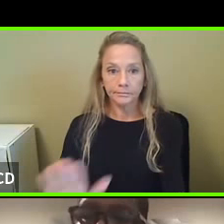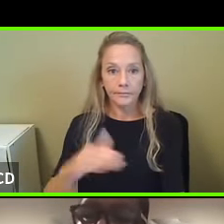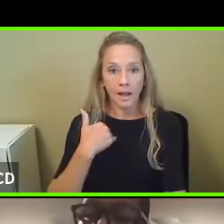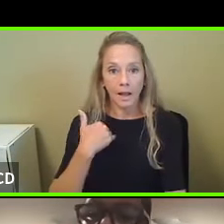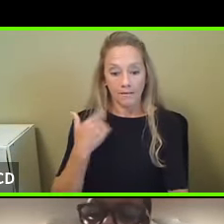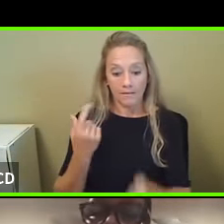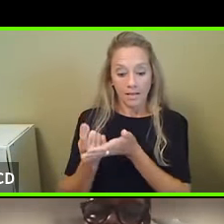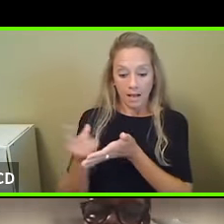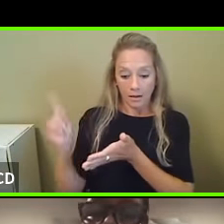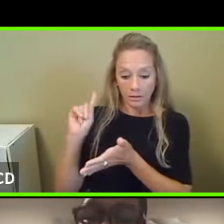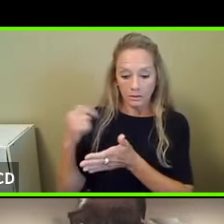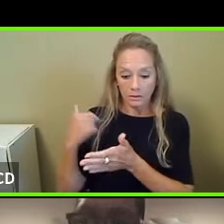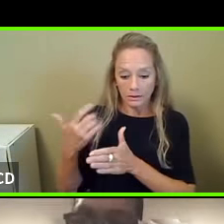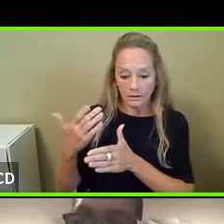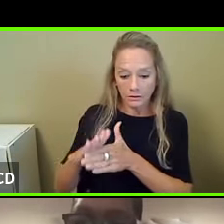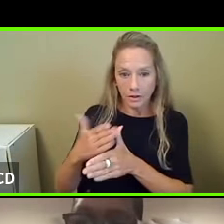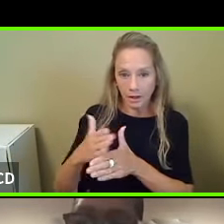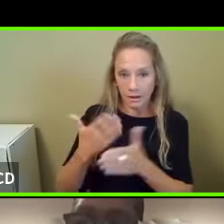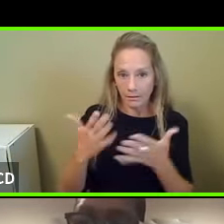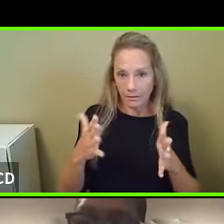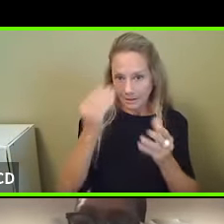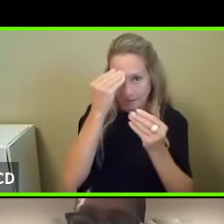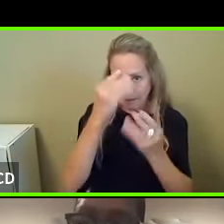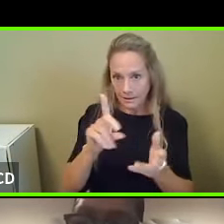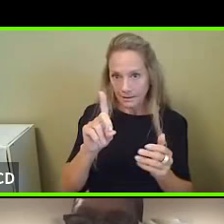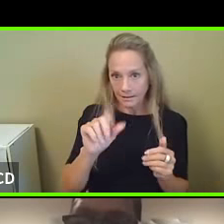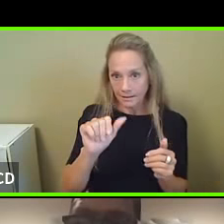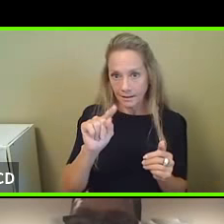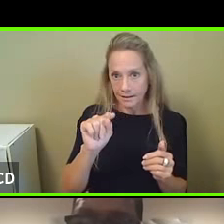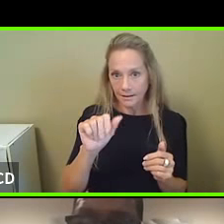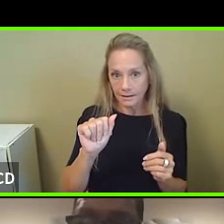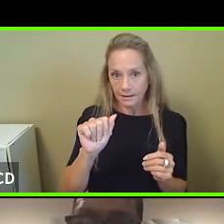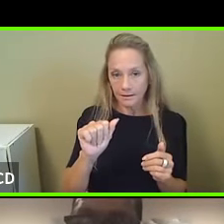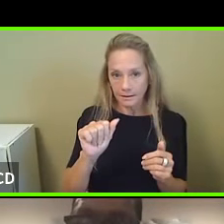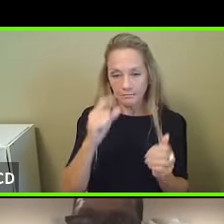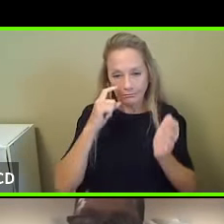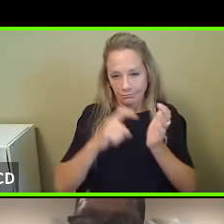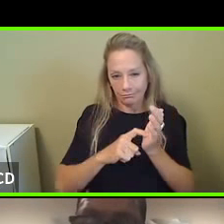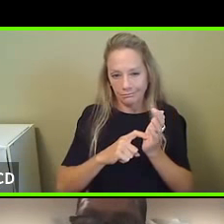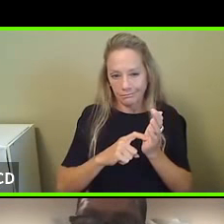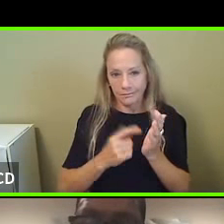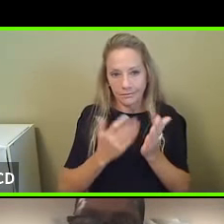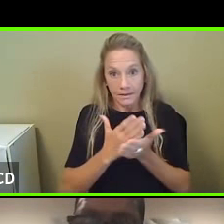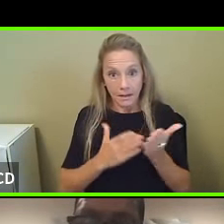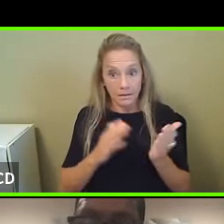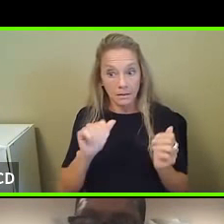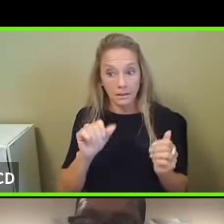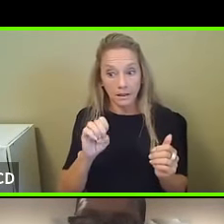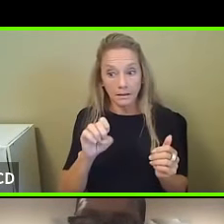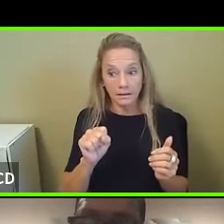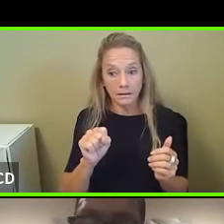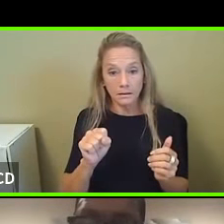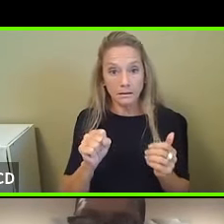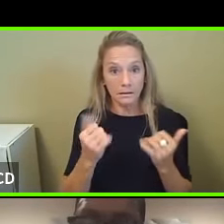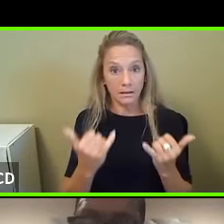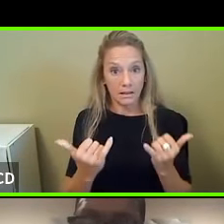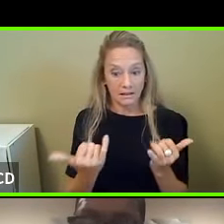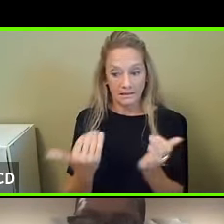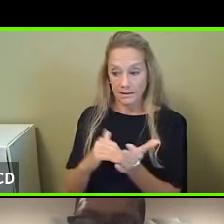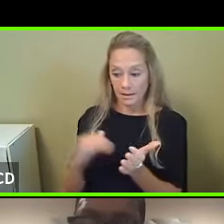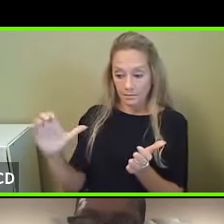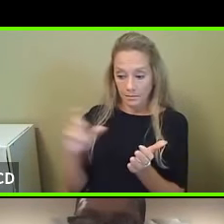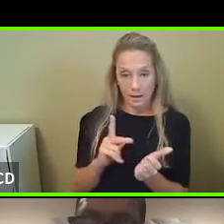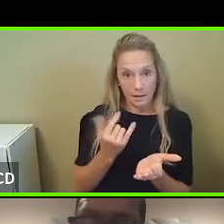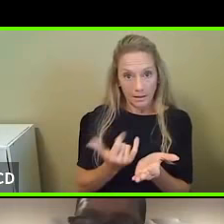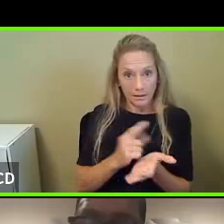and, which age groups are we seeing the most cases in, and we have some more. We have that data again this week, and